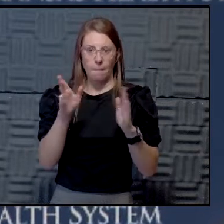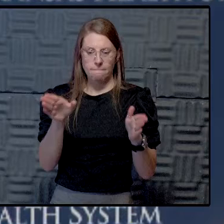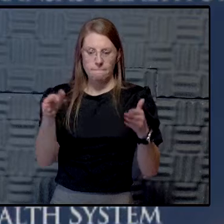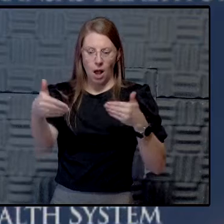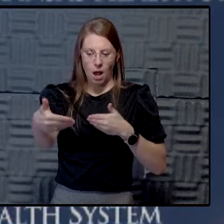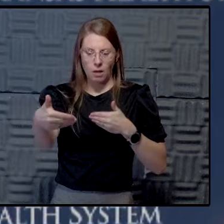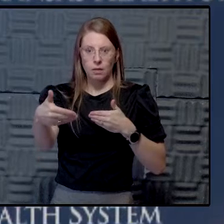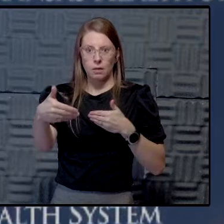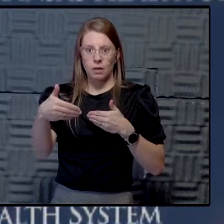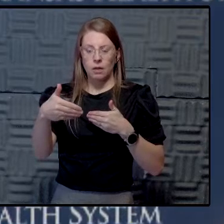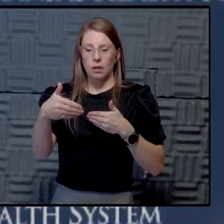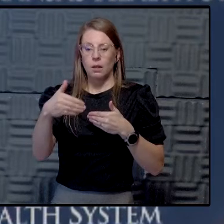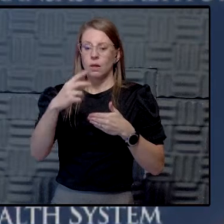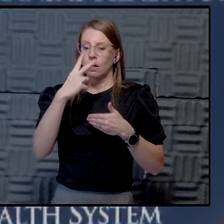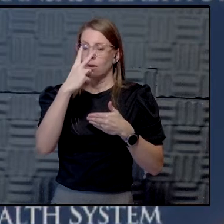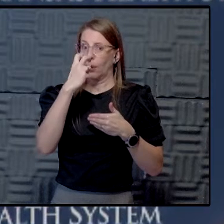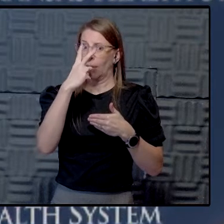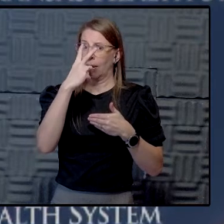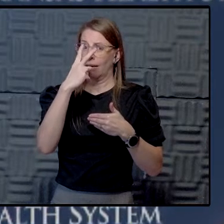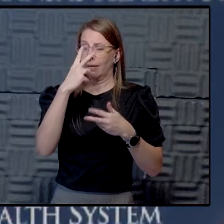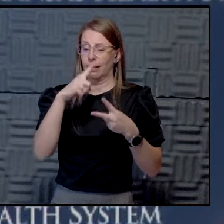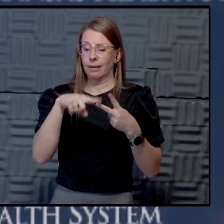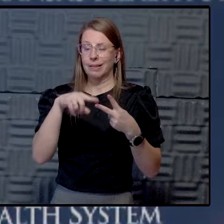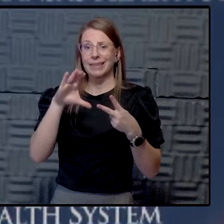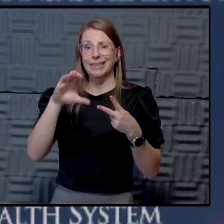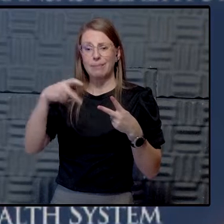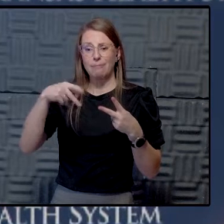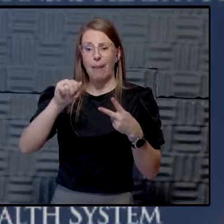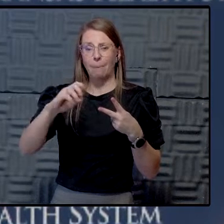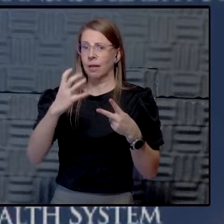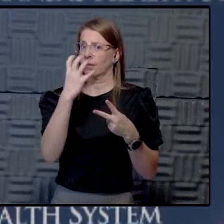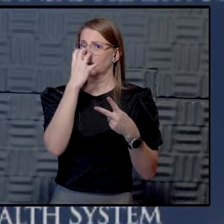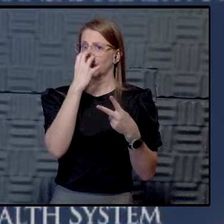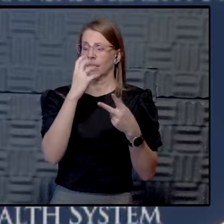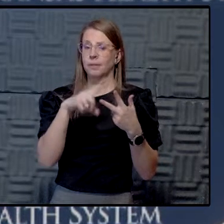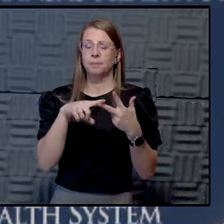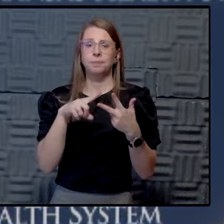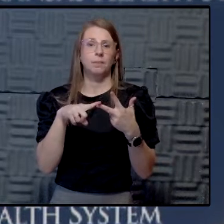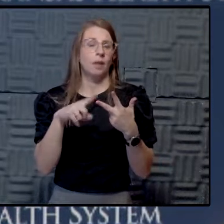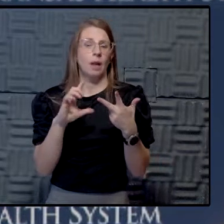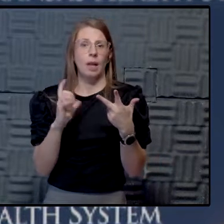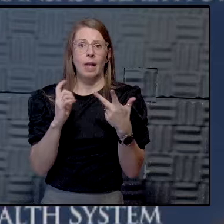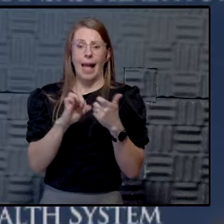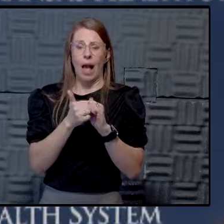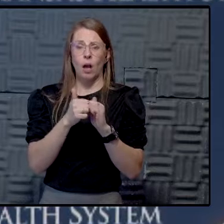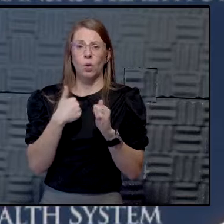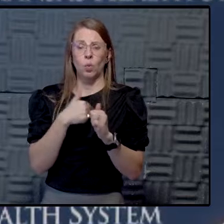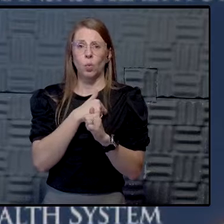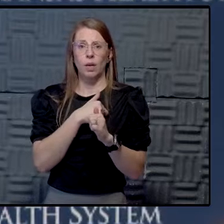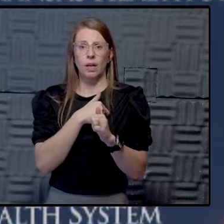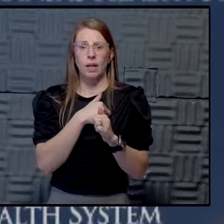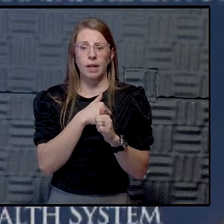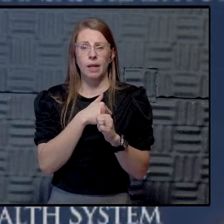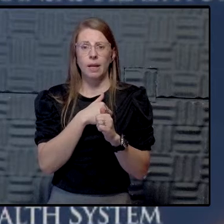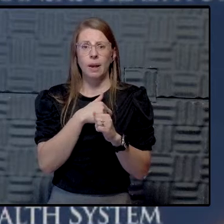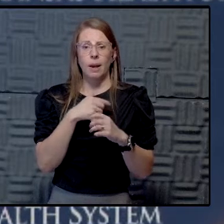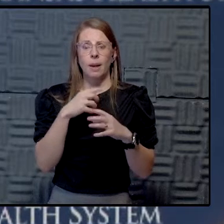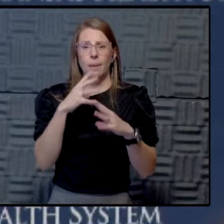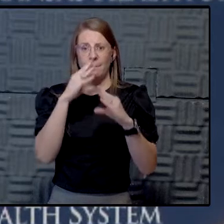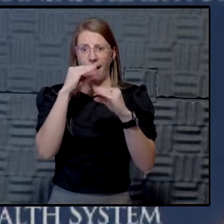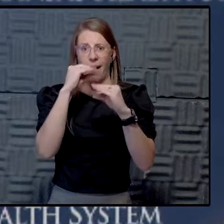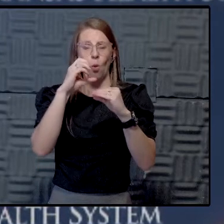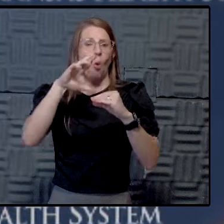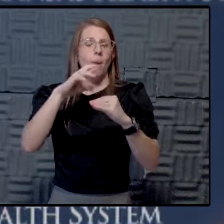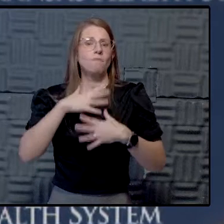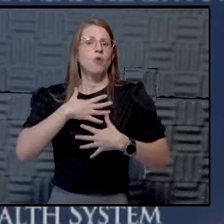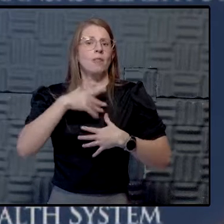an albuterol inhaler, putting people on CPAP, how we bag people or, you know, breathe for them,